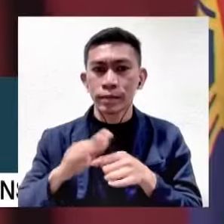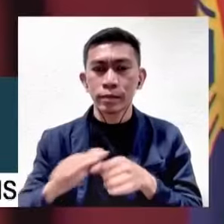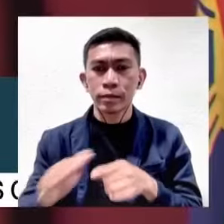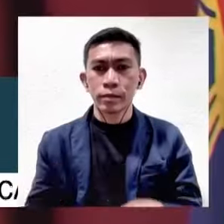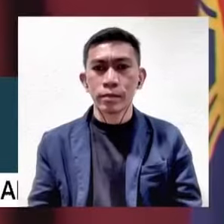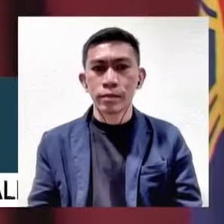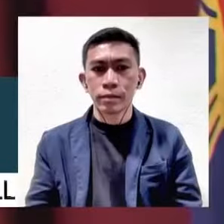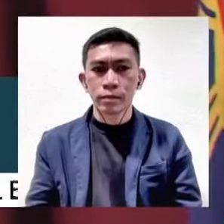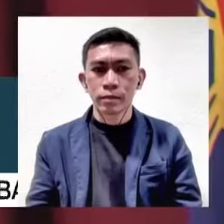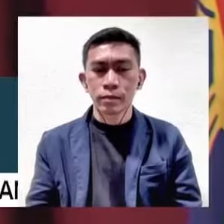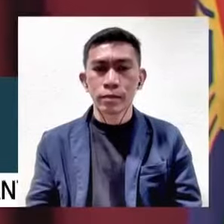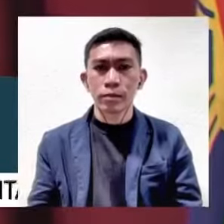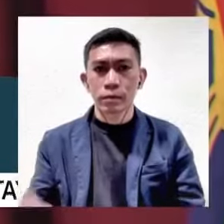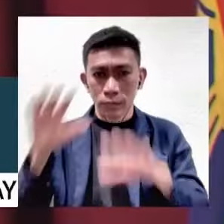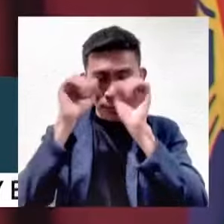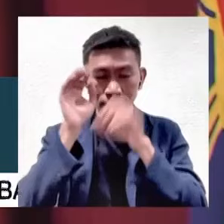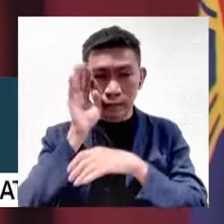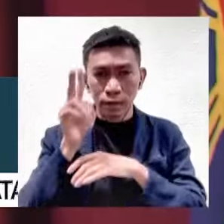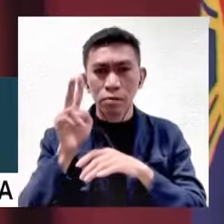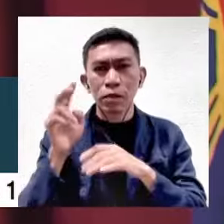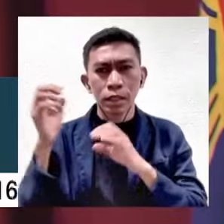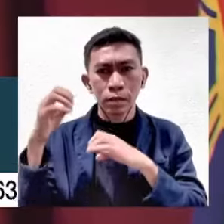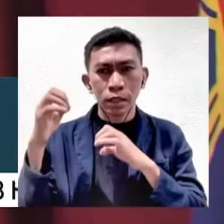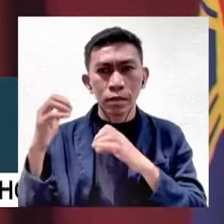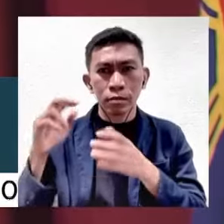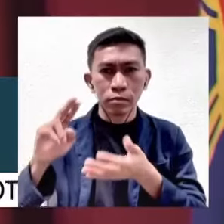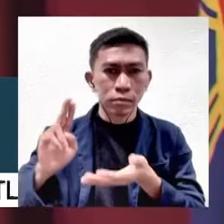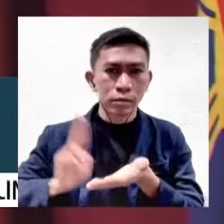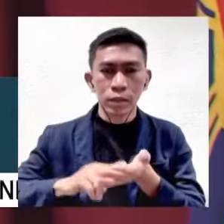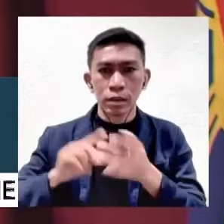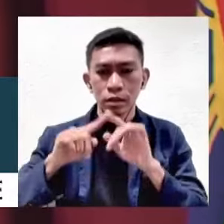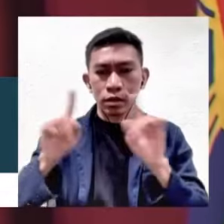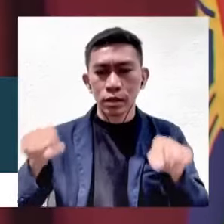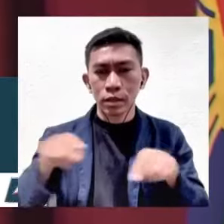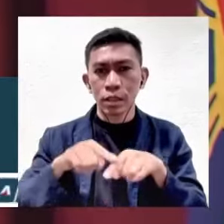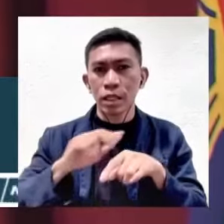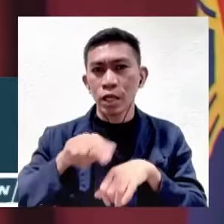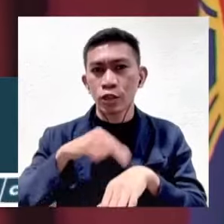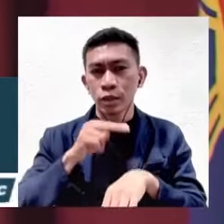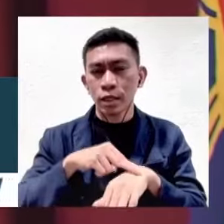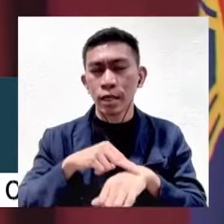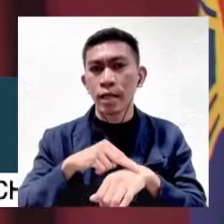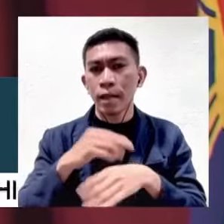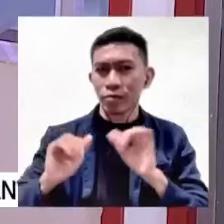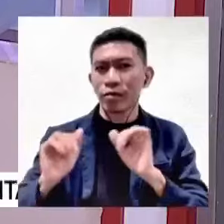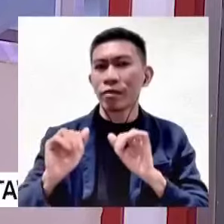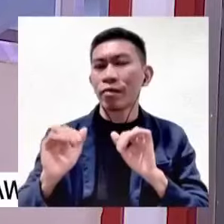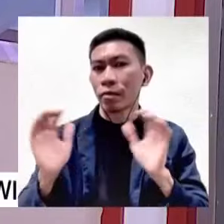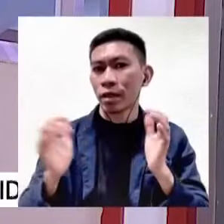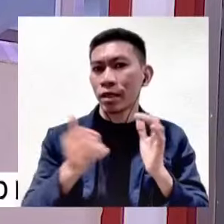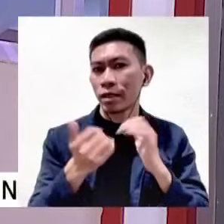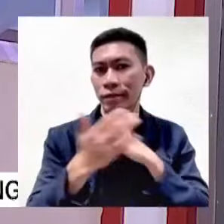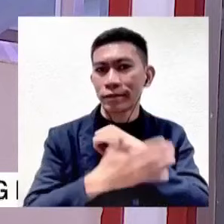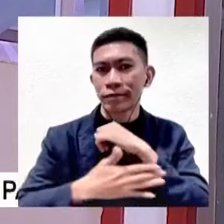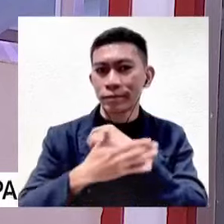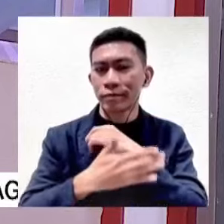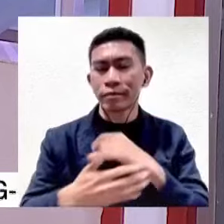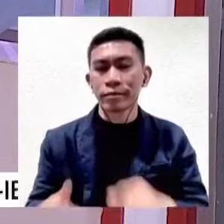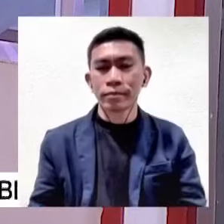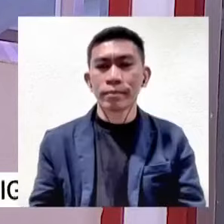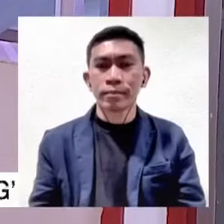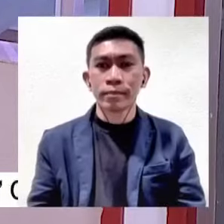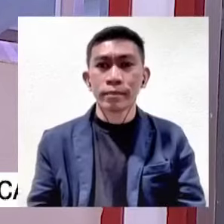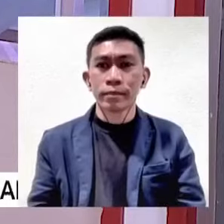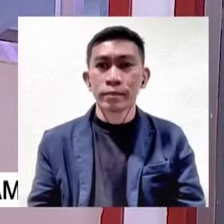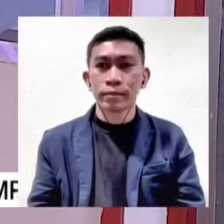President Marcos is expected to sign the 5.7 trillion peso national budget this afternoon. The Philippines receives a